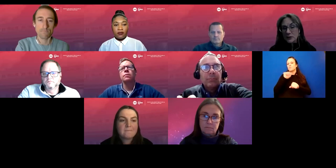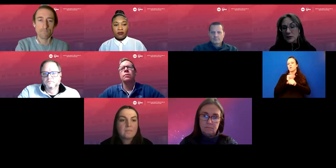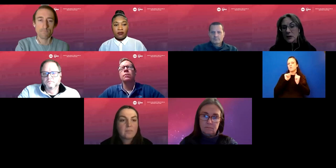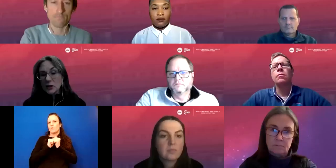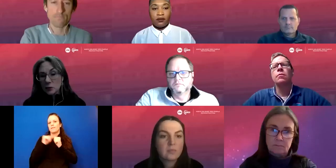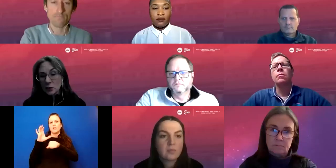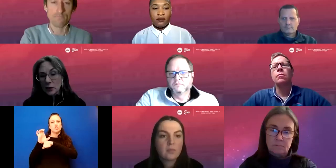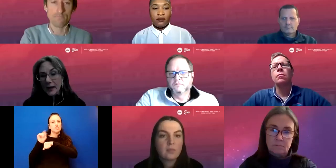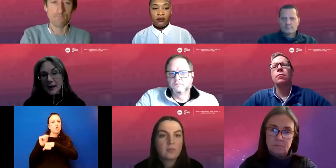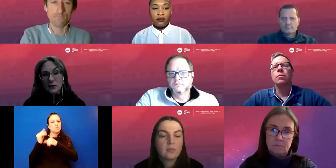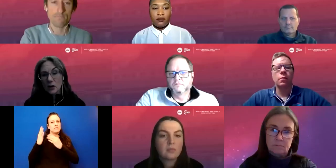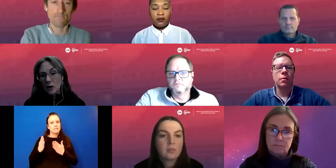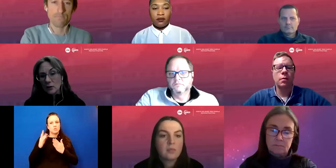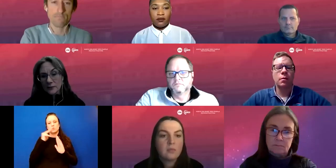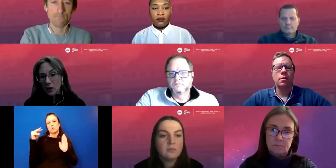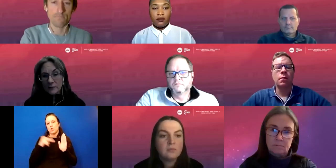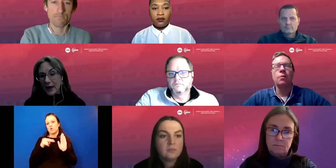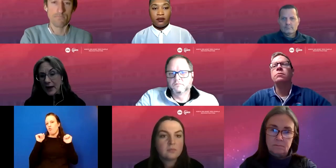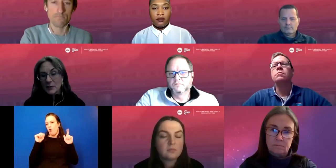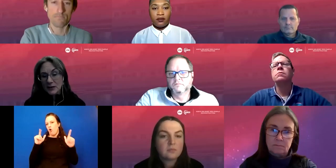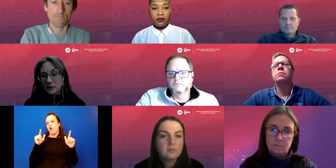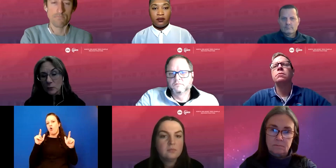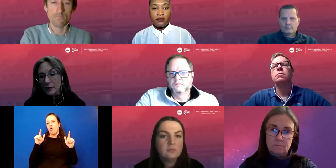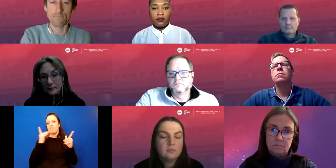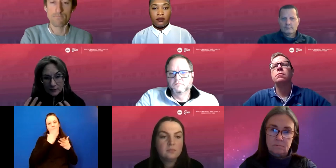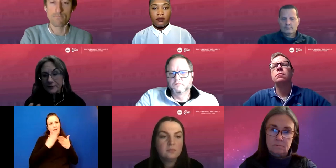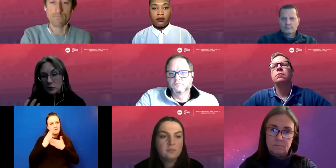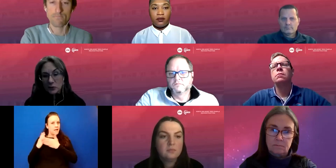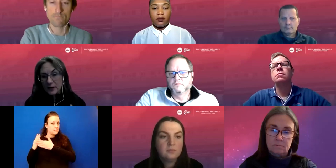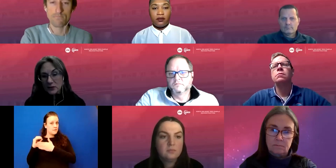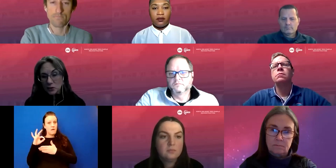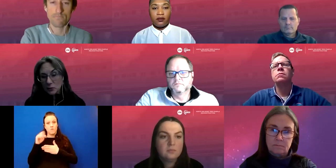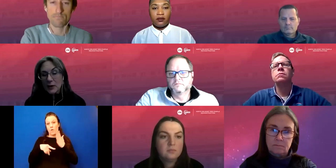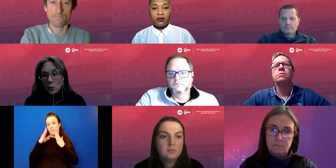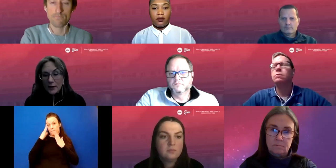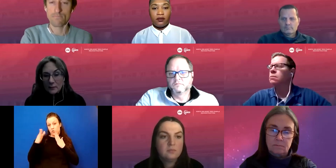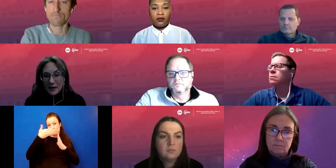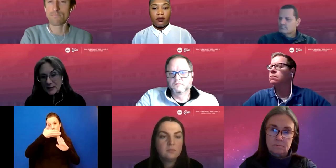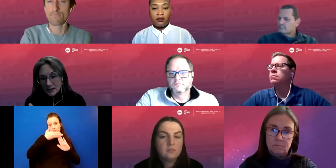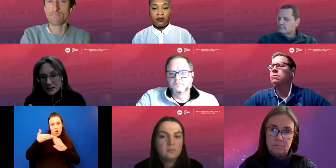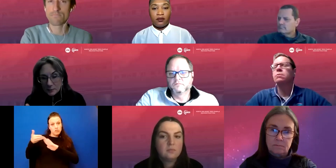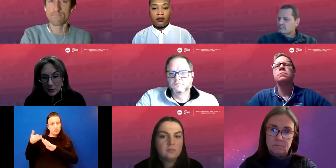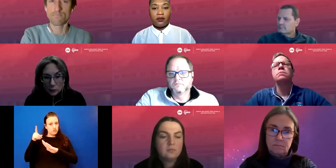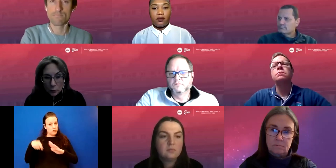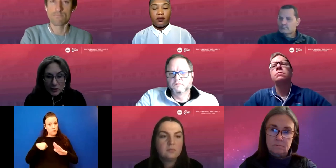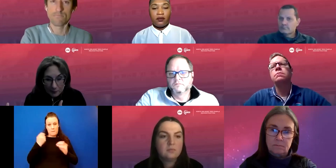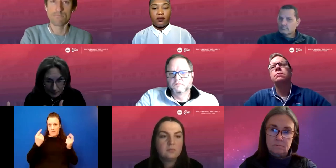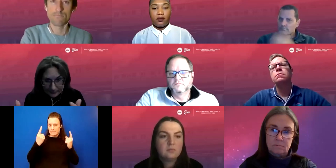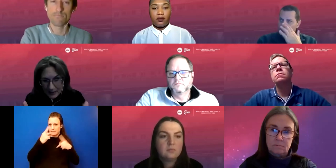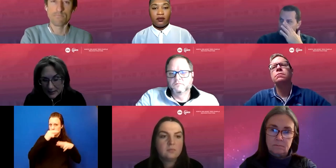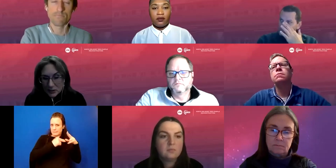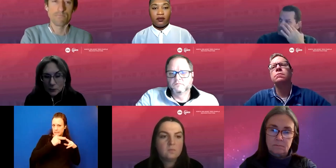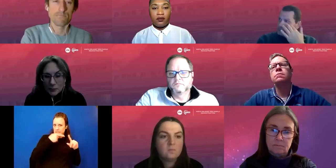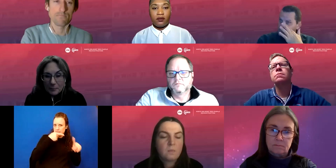consultant to look at all of all of the aspects of what the future phases should be, what makes sense to build, which